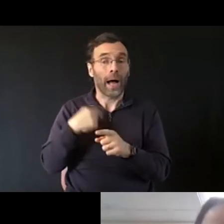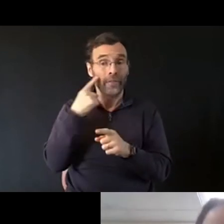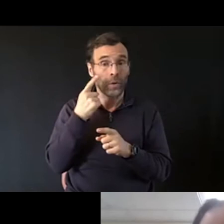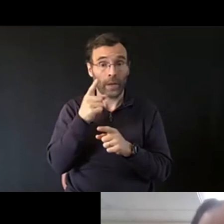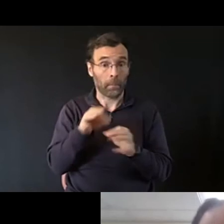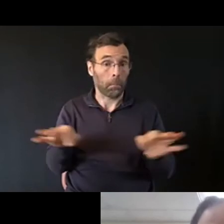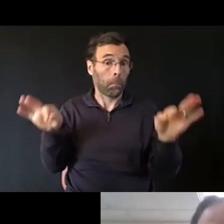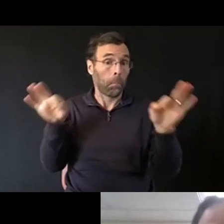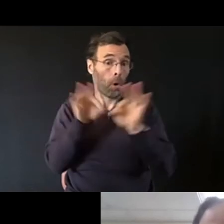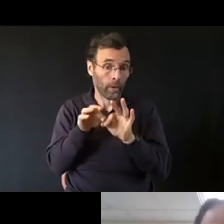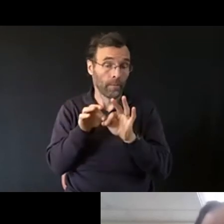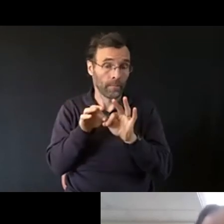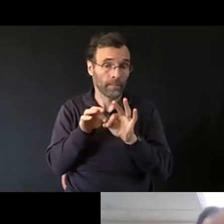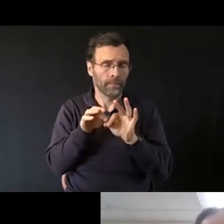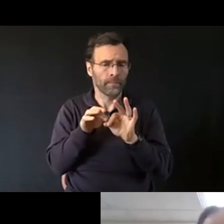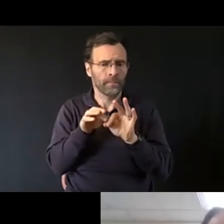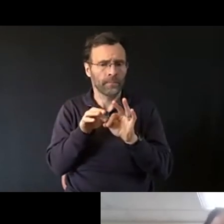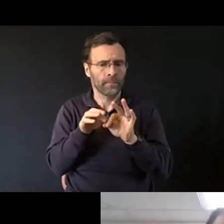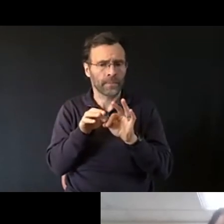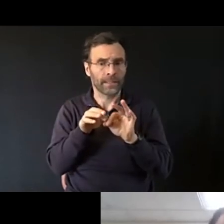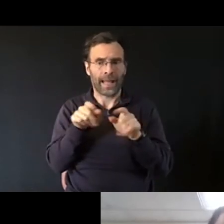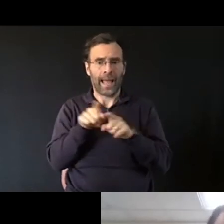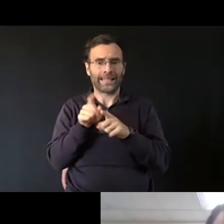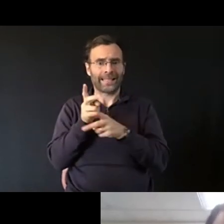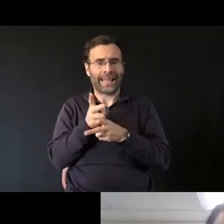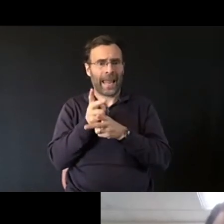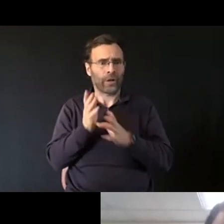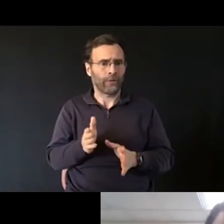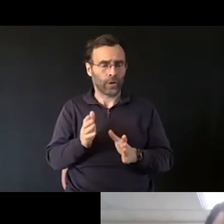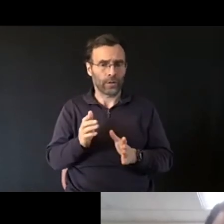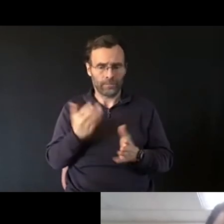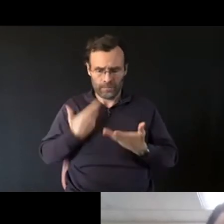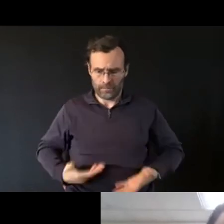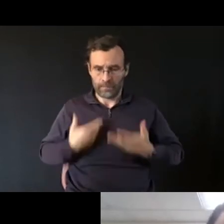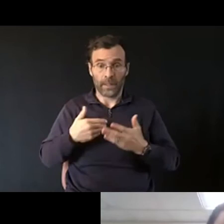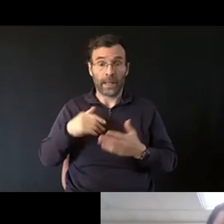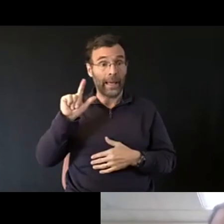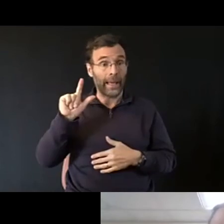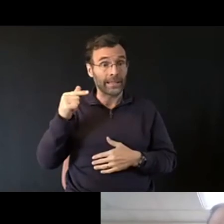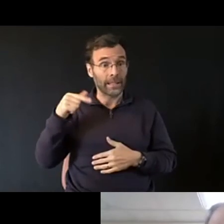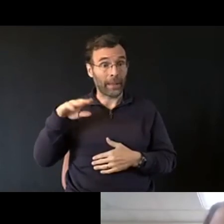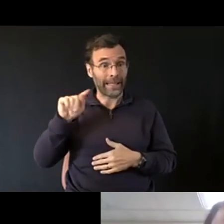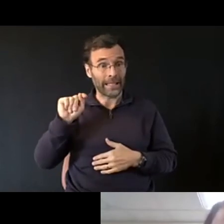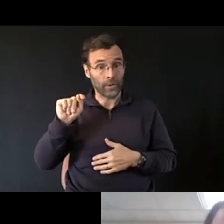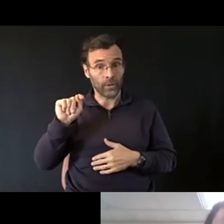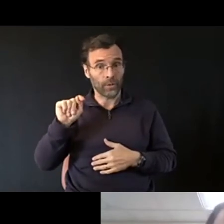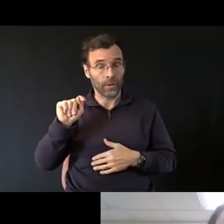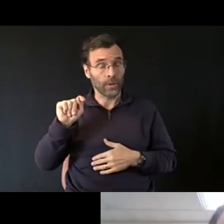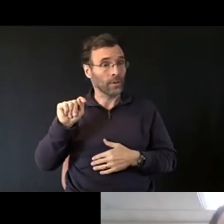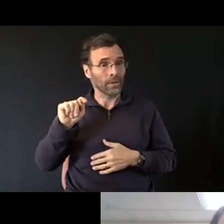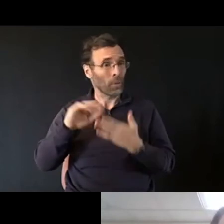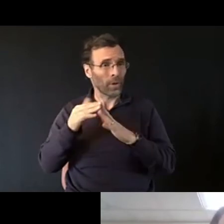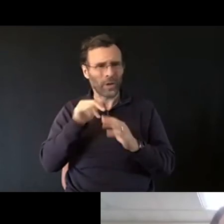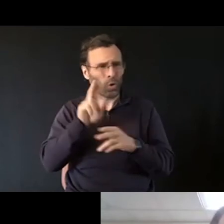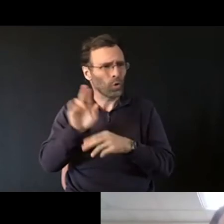components is even just identifying as a caregiver. You know, in the LGBT community, it's not really a word that's used, and I don't think